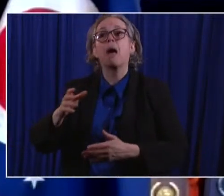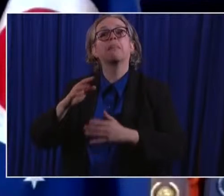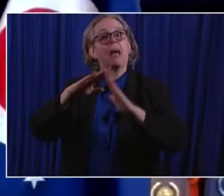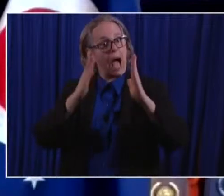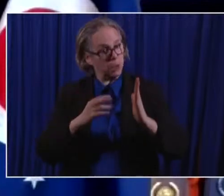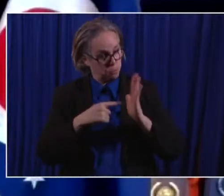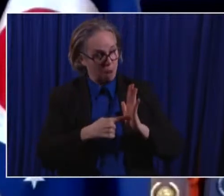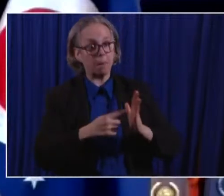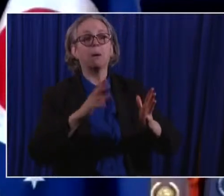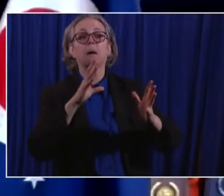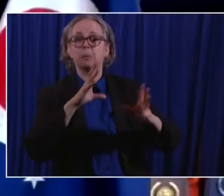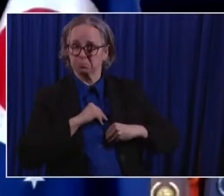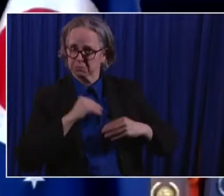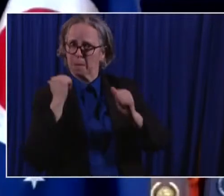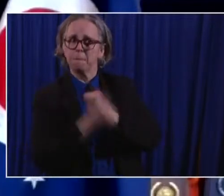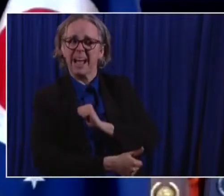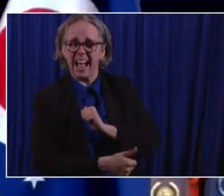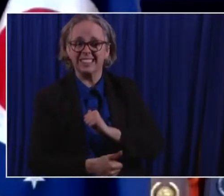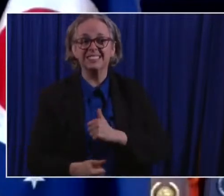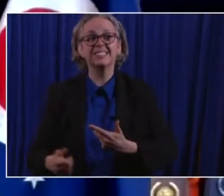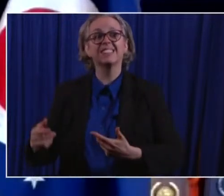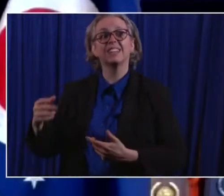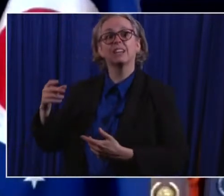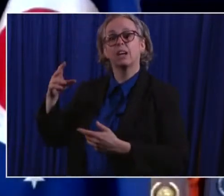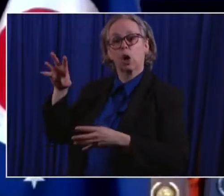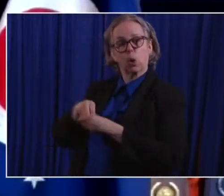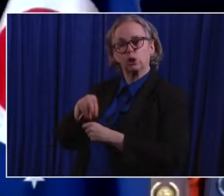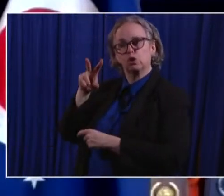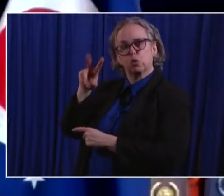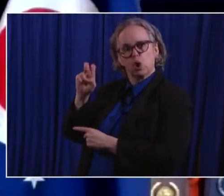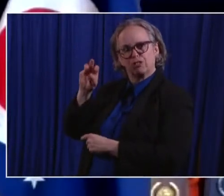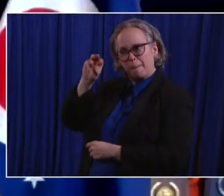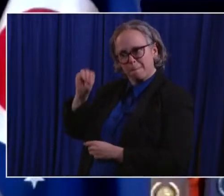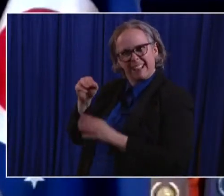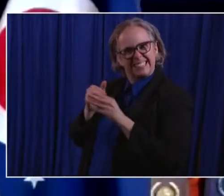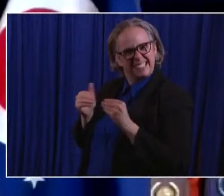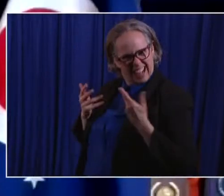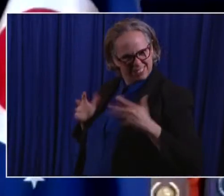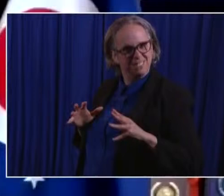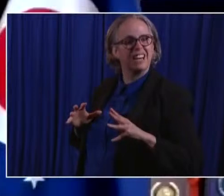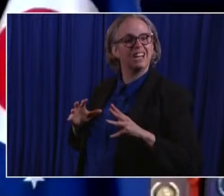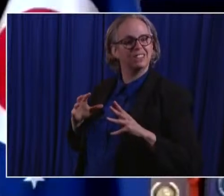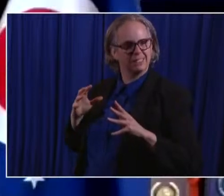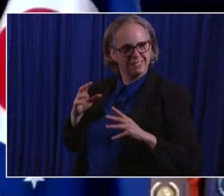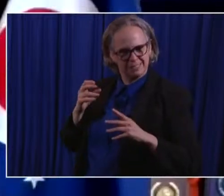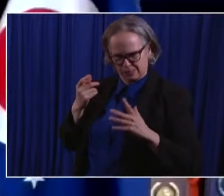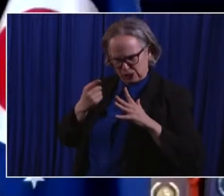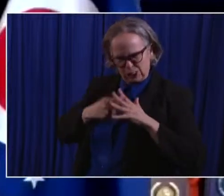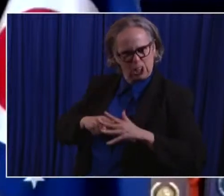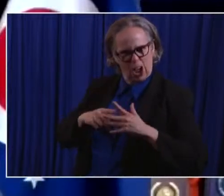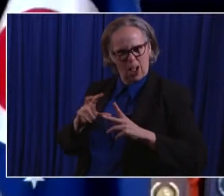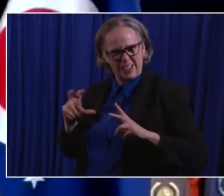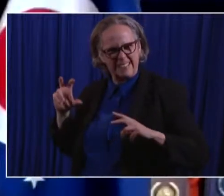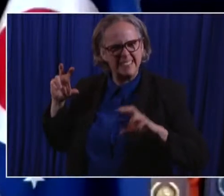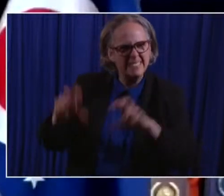million to drive these programs, to get going, to help communities like we did with East Cleveland. I know